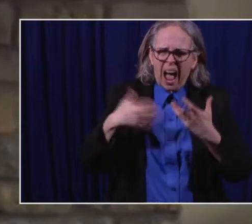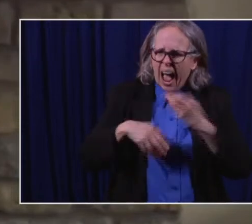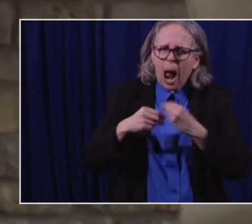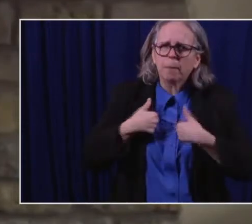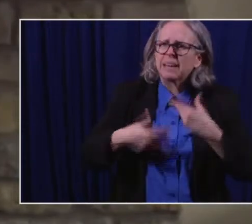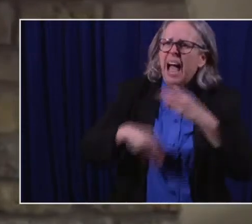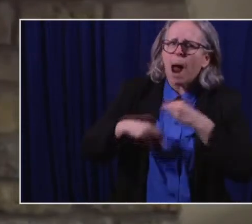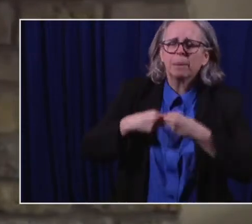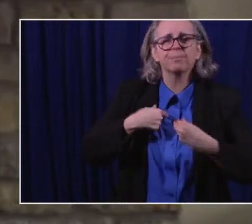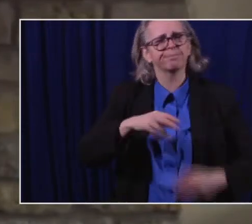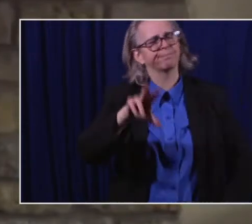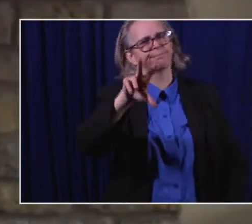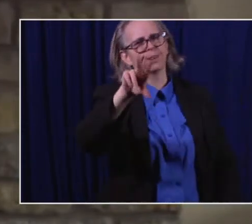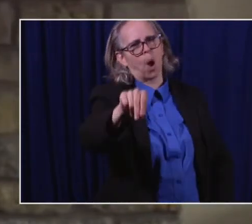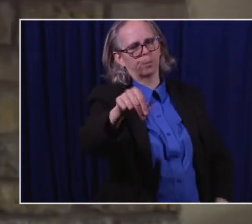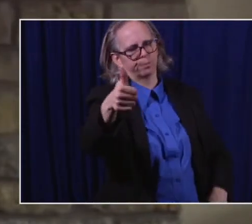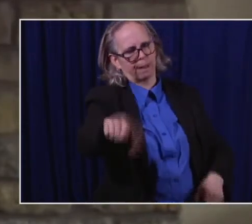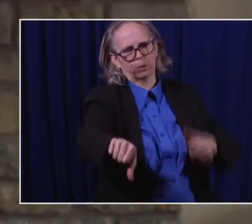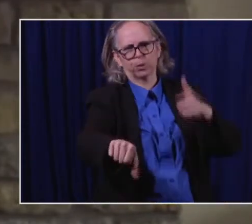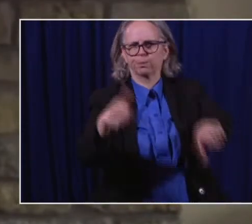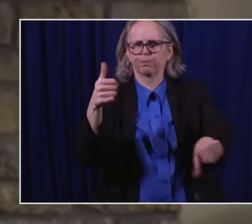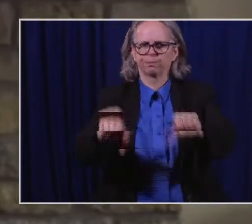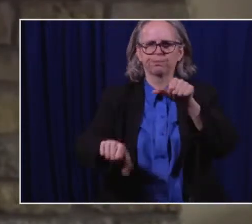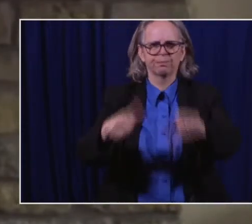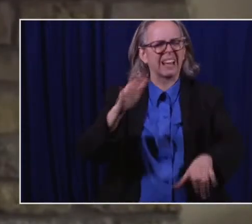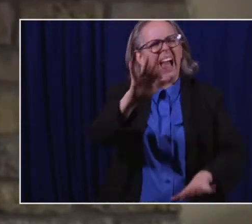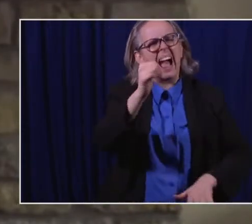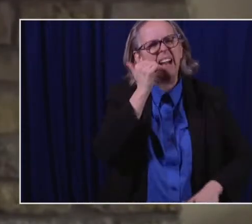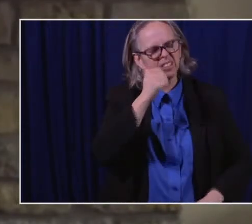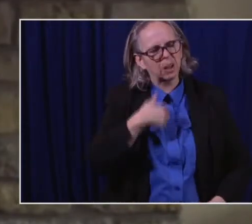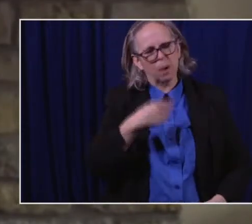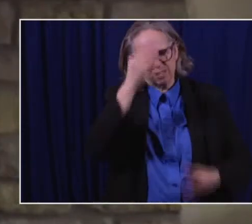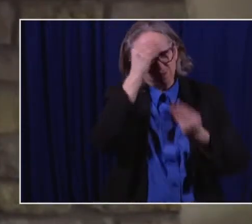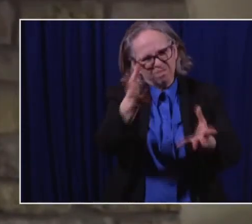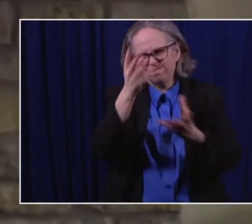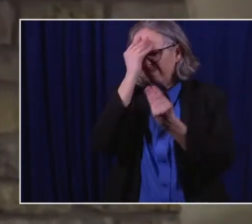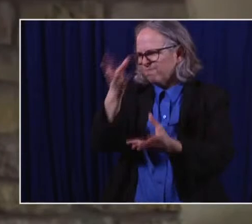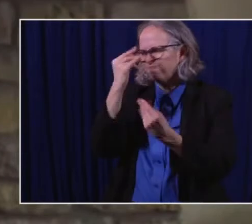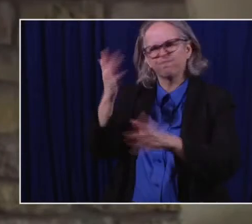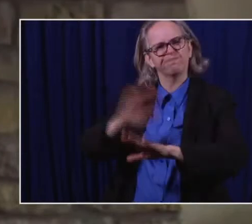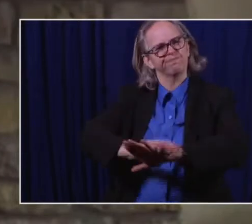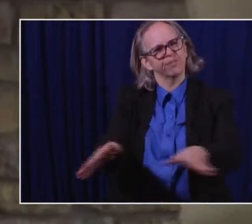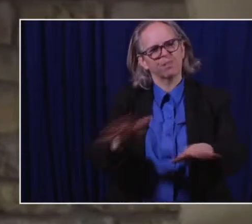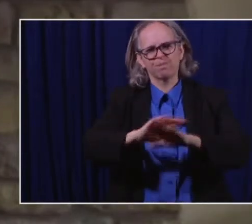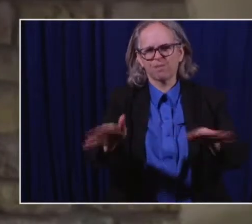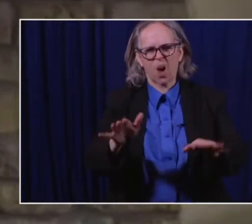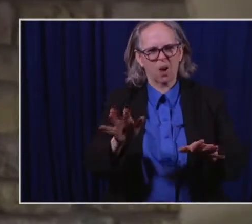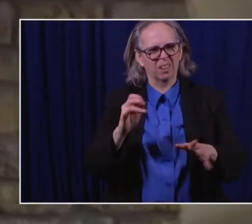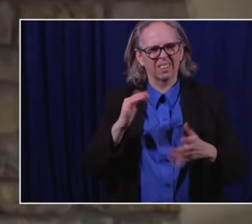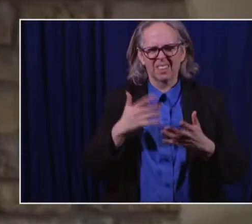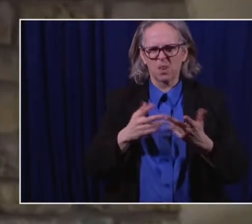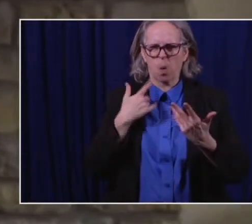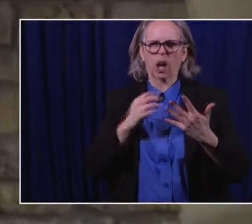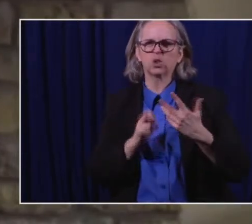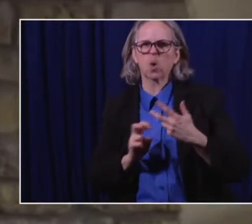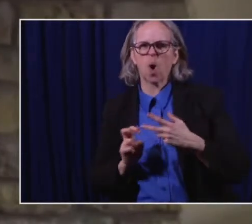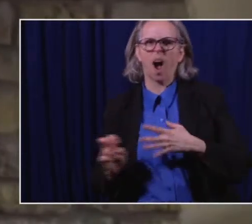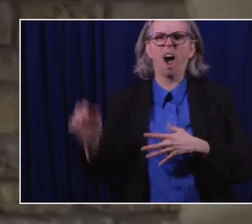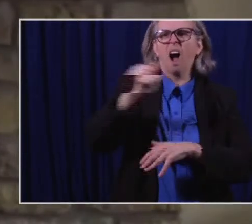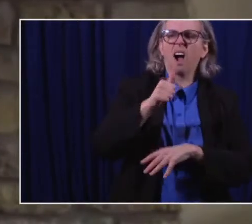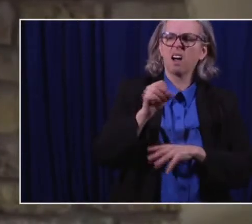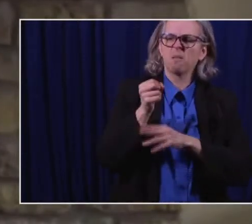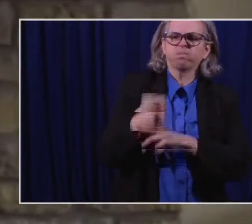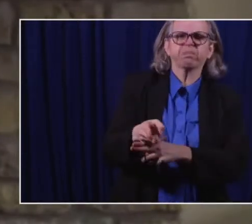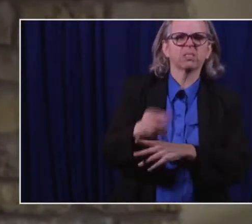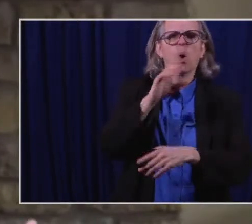will get in front of our 65-year-olds or our 70 or 75 or our 80-year-olds. So, on the one hand, we're getting these questions, why don't you include